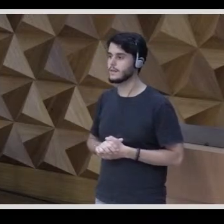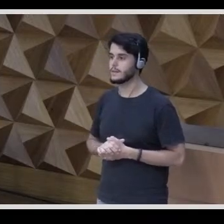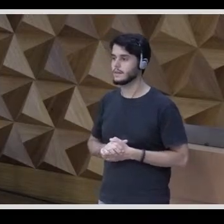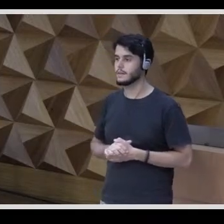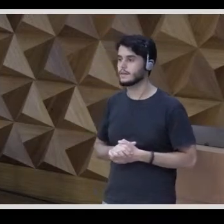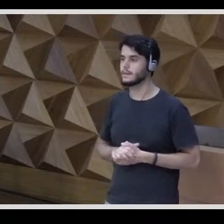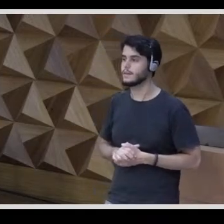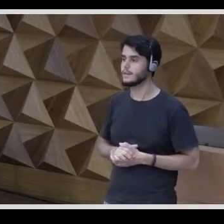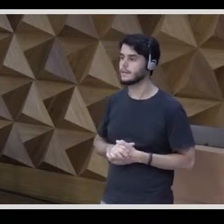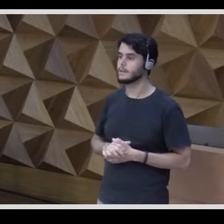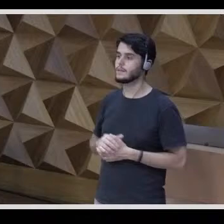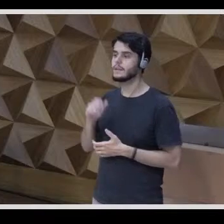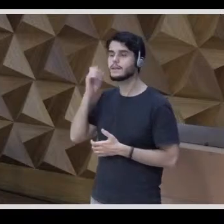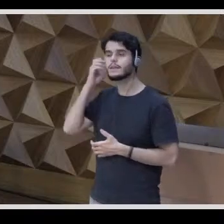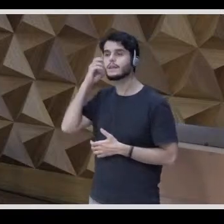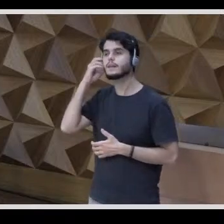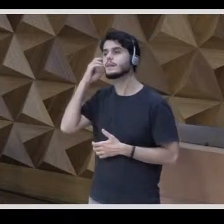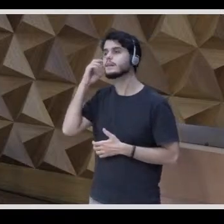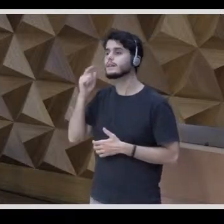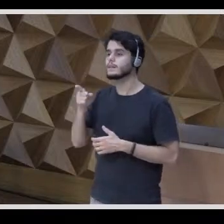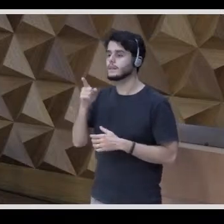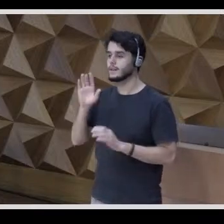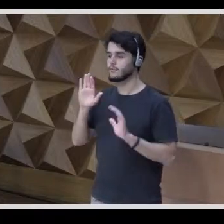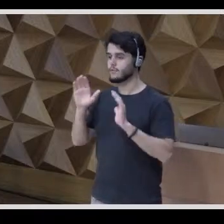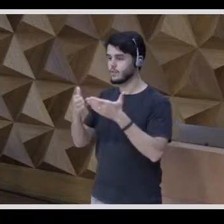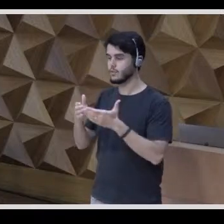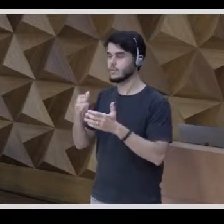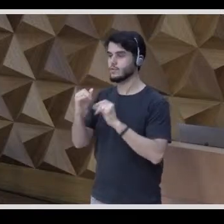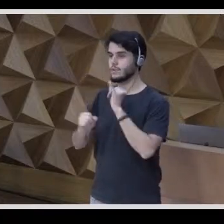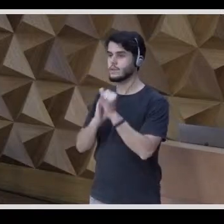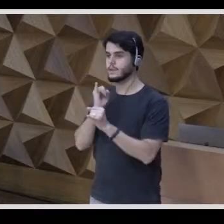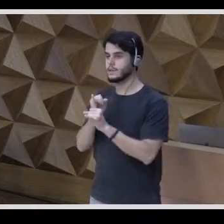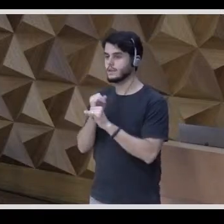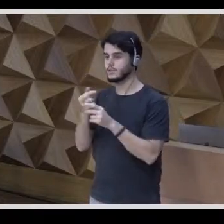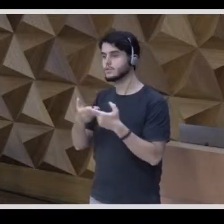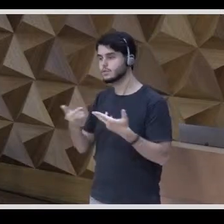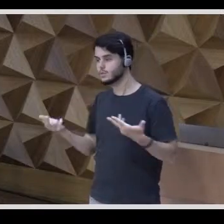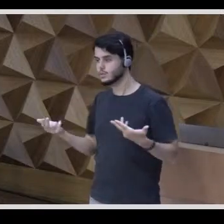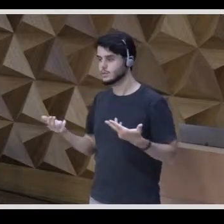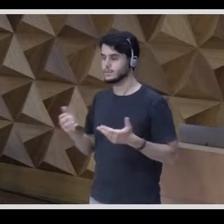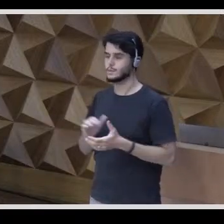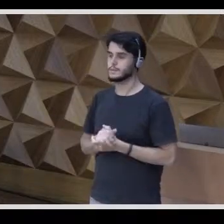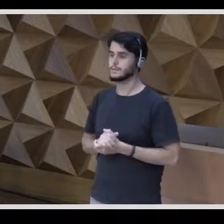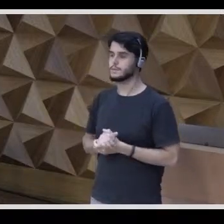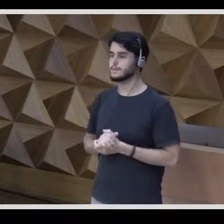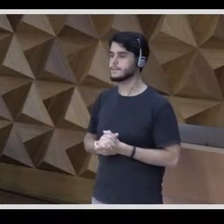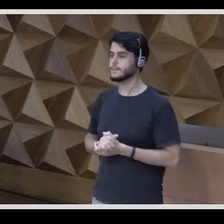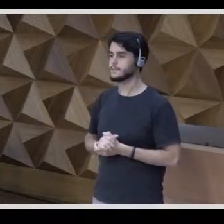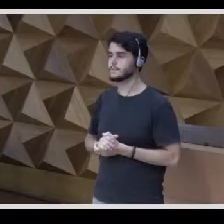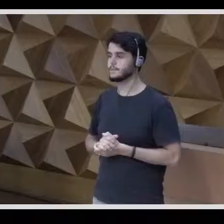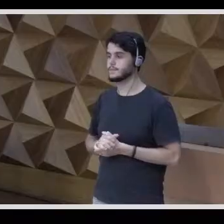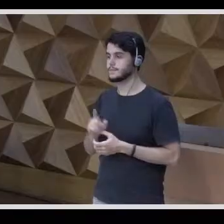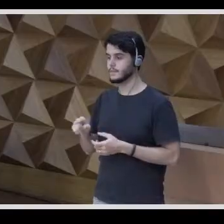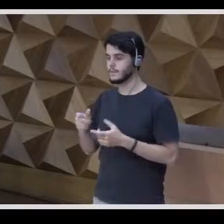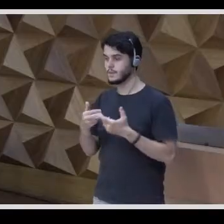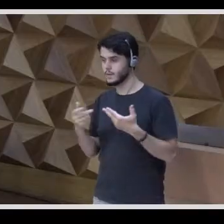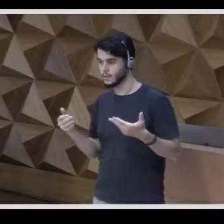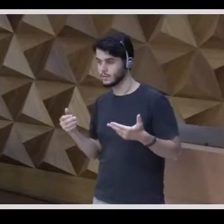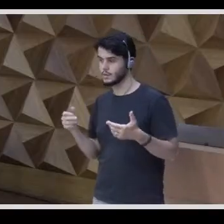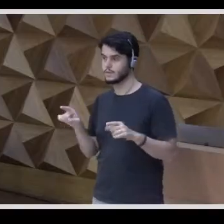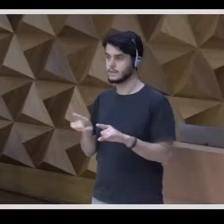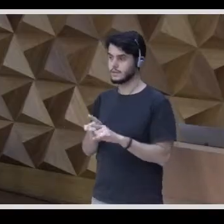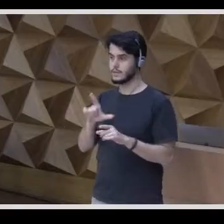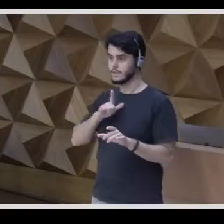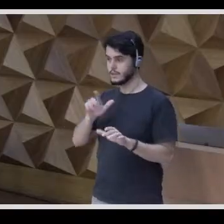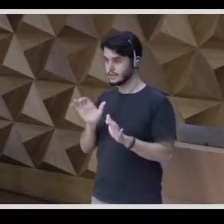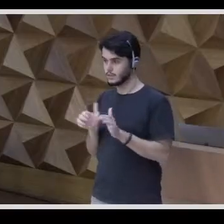on IoT, which is a technology which is well hidden. So that creates